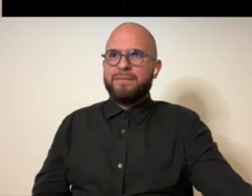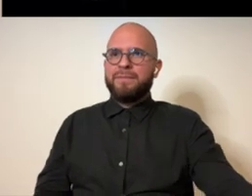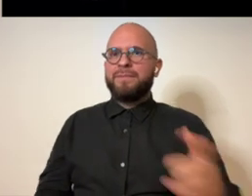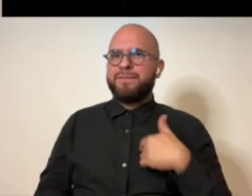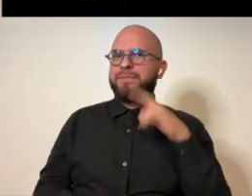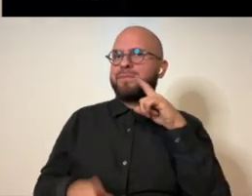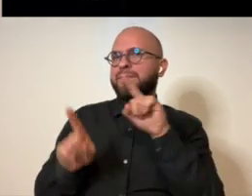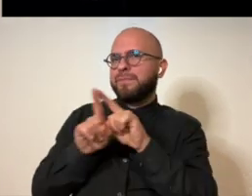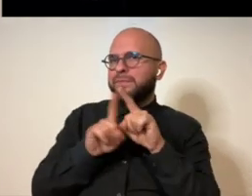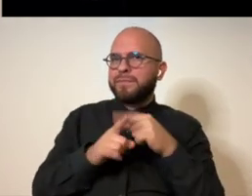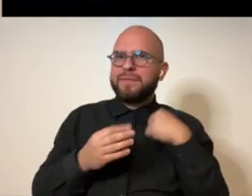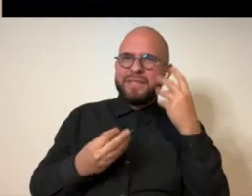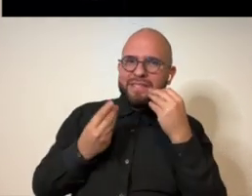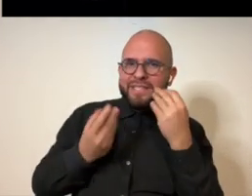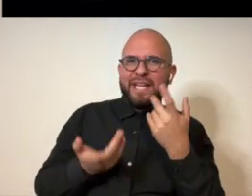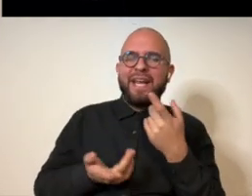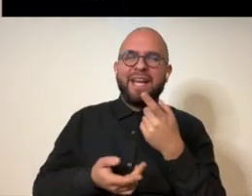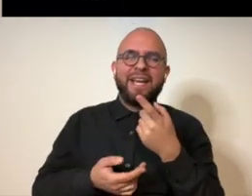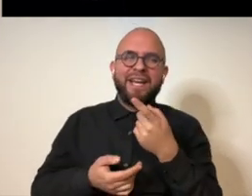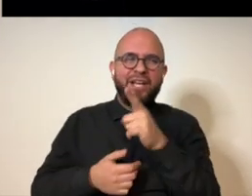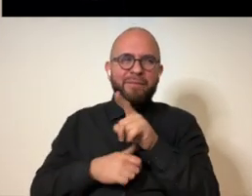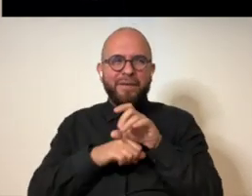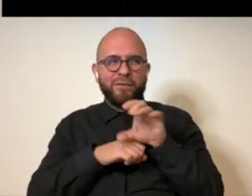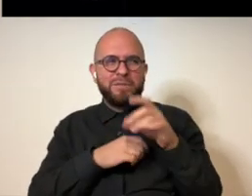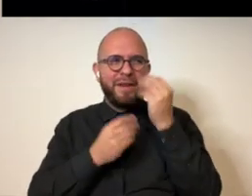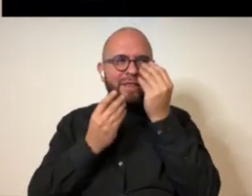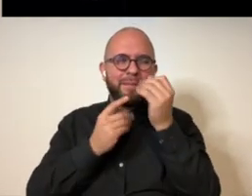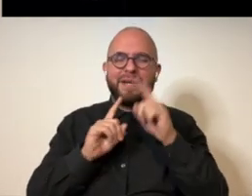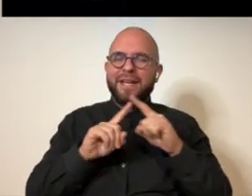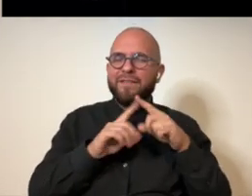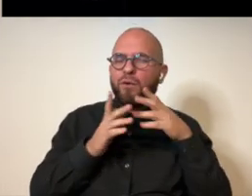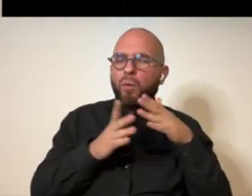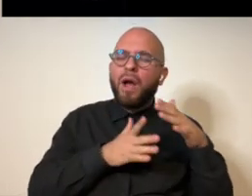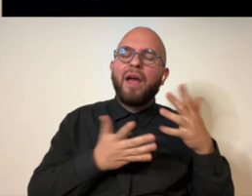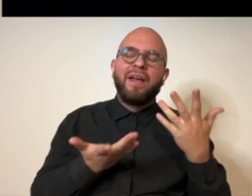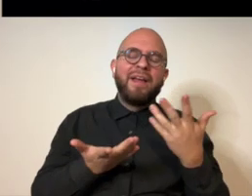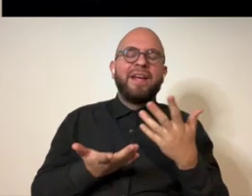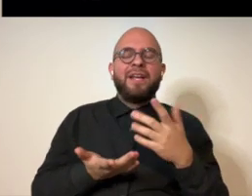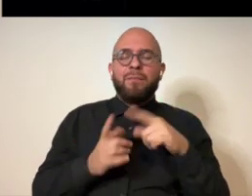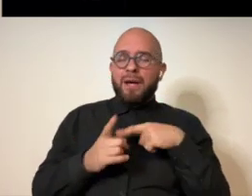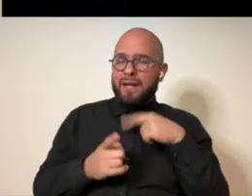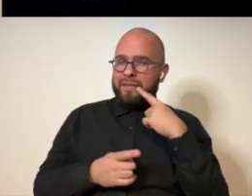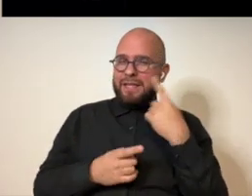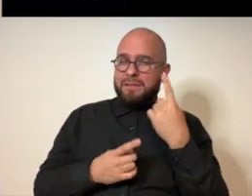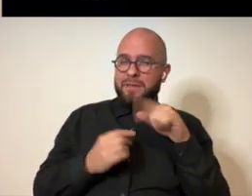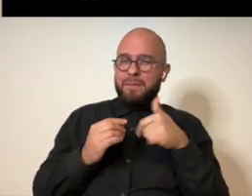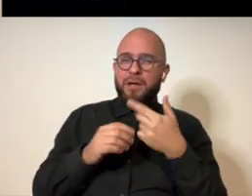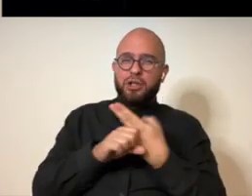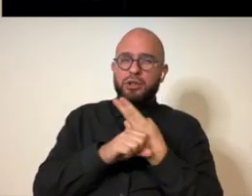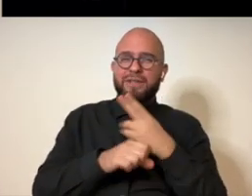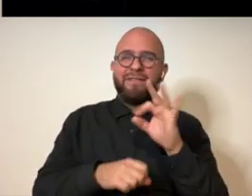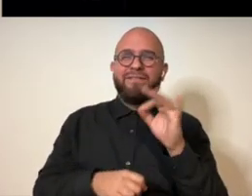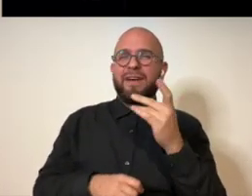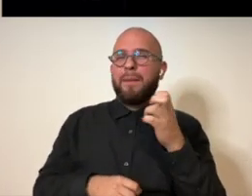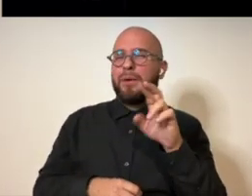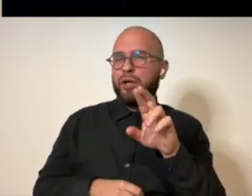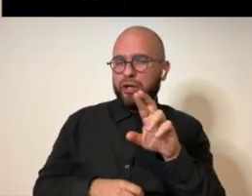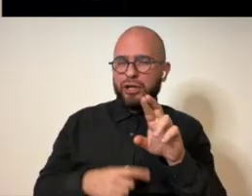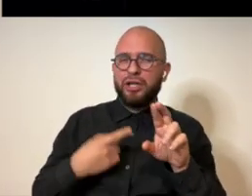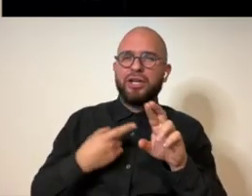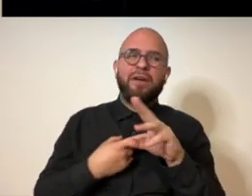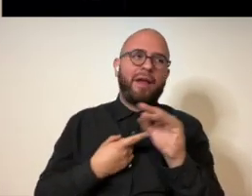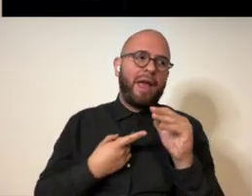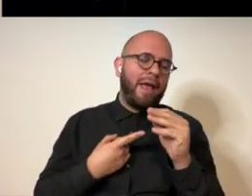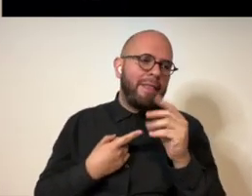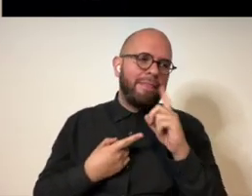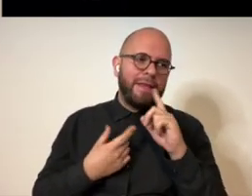and such a neat way to look at it. I think also I've been thinking, now you're getting me, like you always do, to think about these things in a different